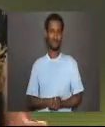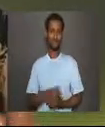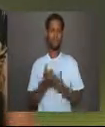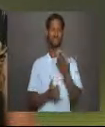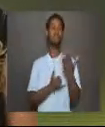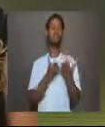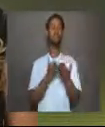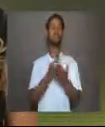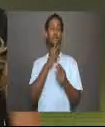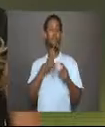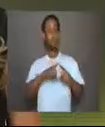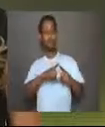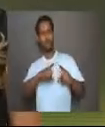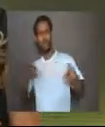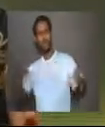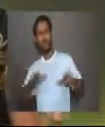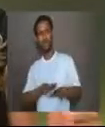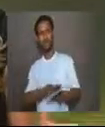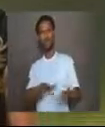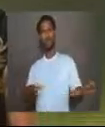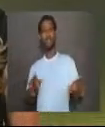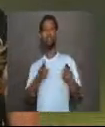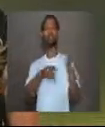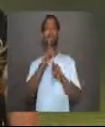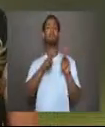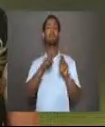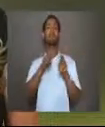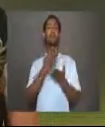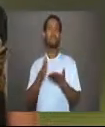These are widespread public participation,